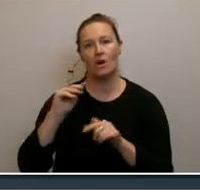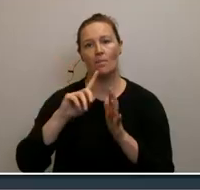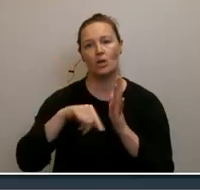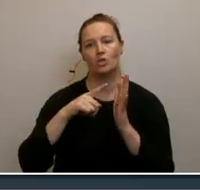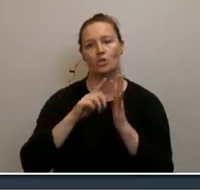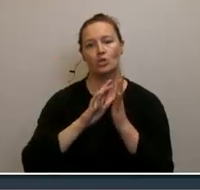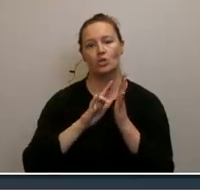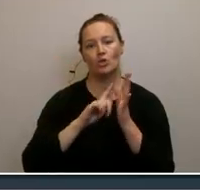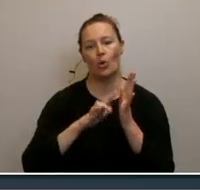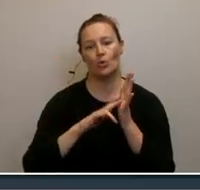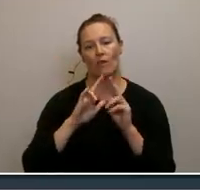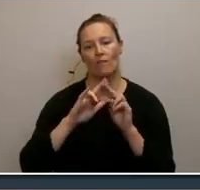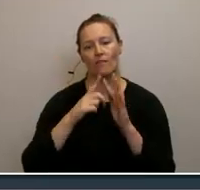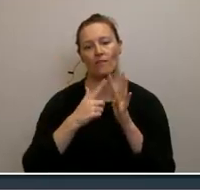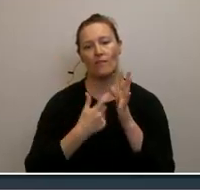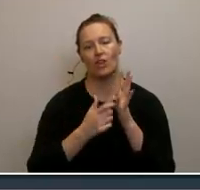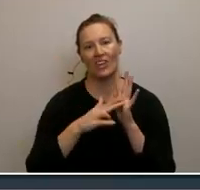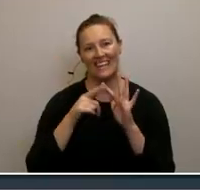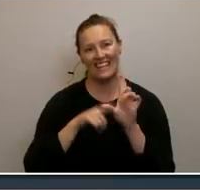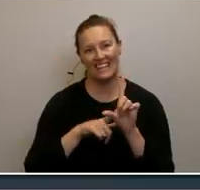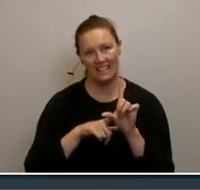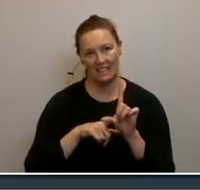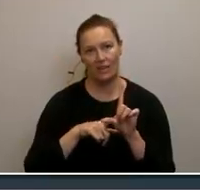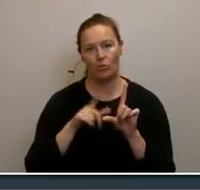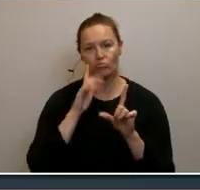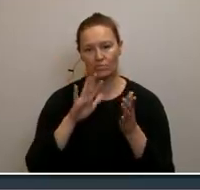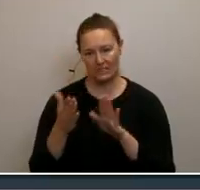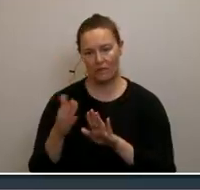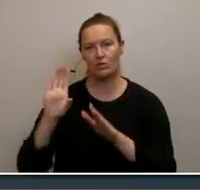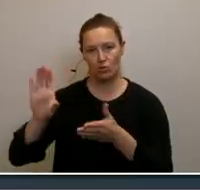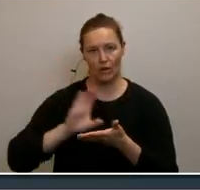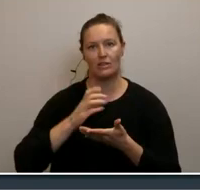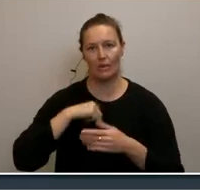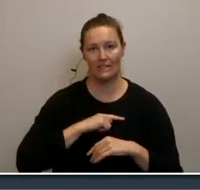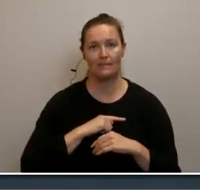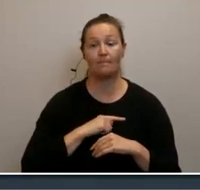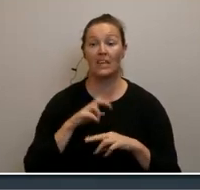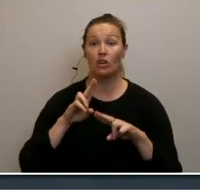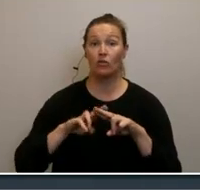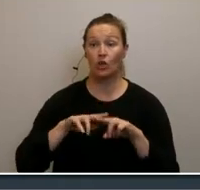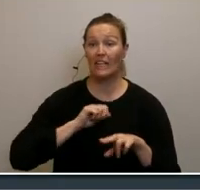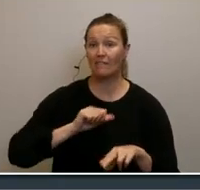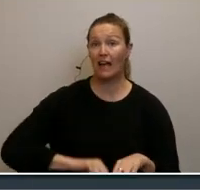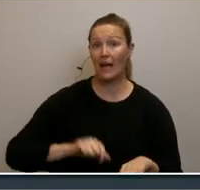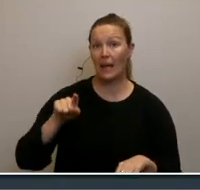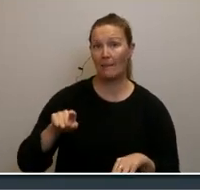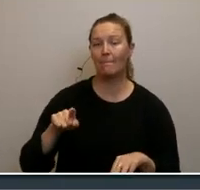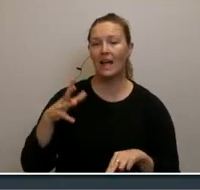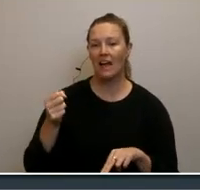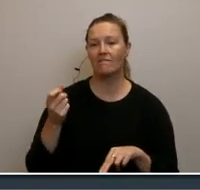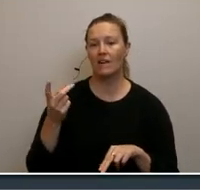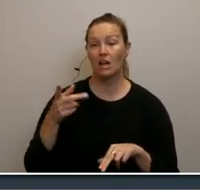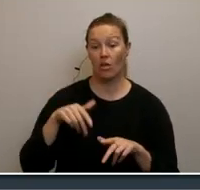Fernie estate. The land is quite iconic in that the Fernie farm extends both sides of the